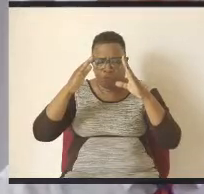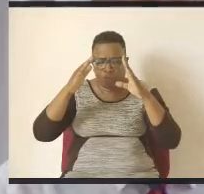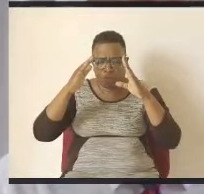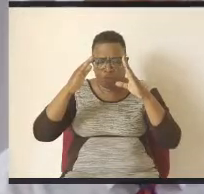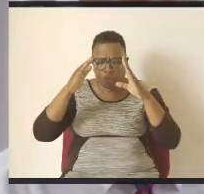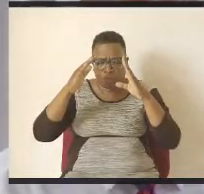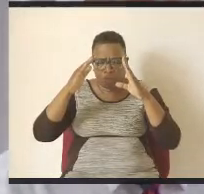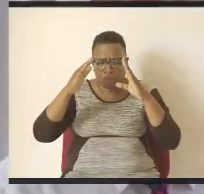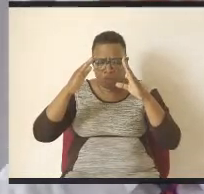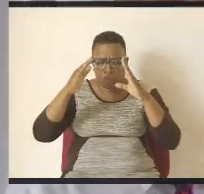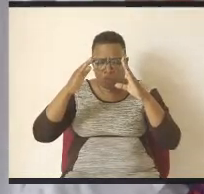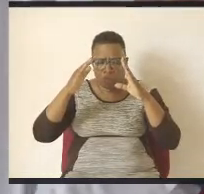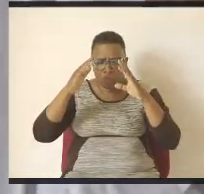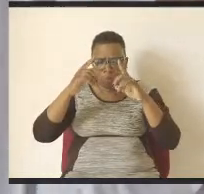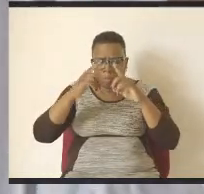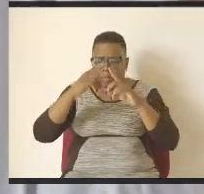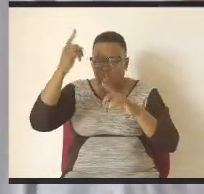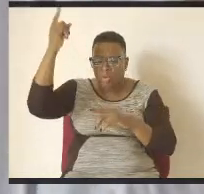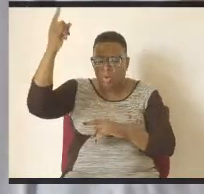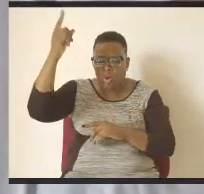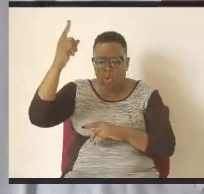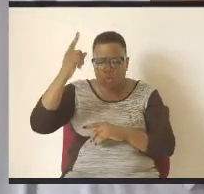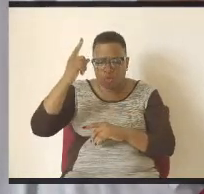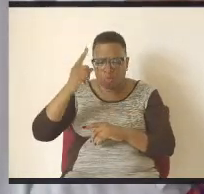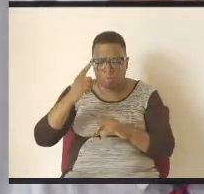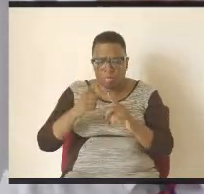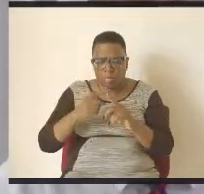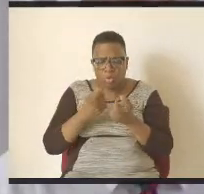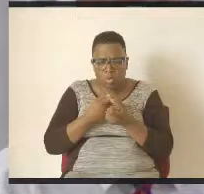to save us.